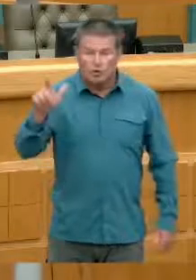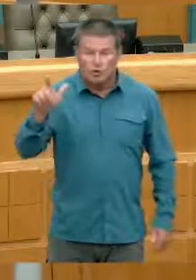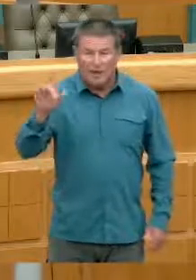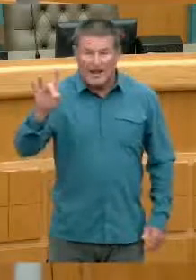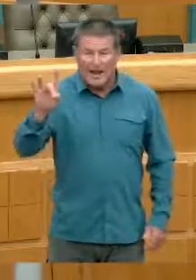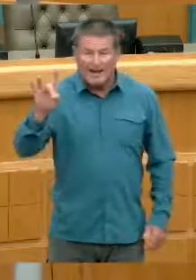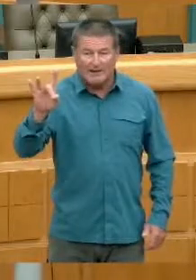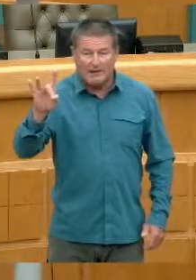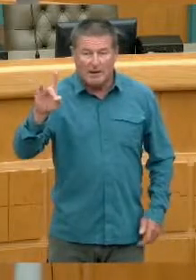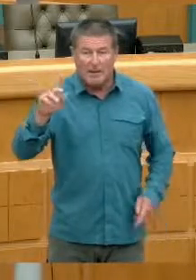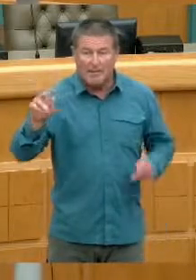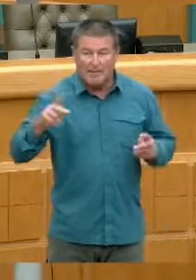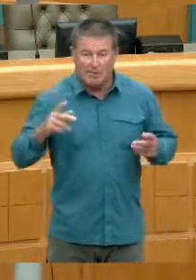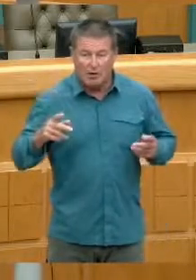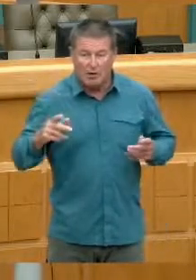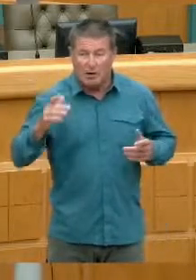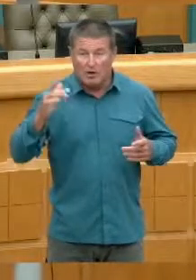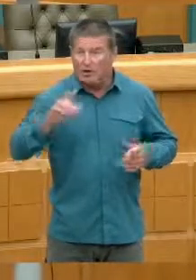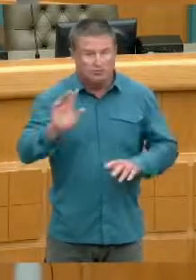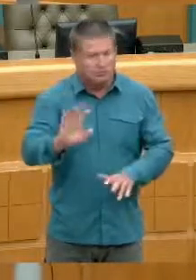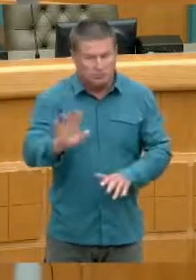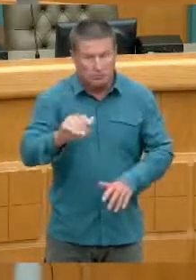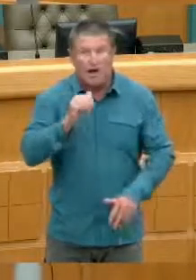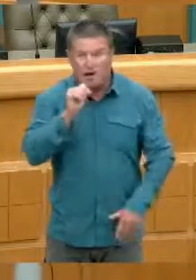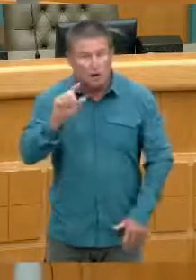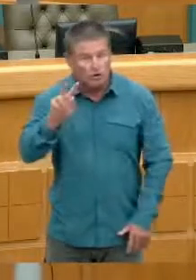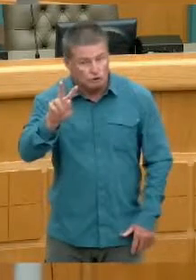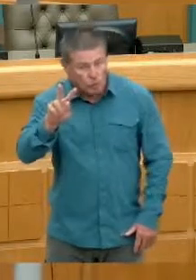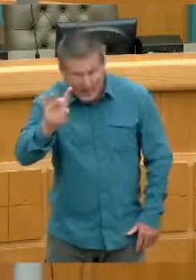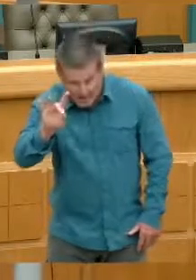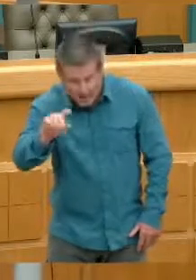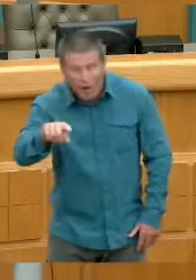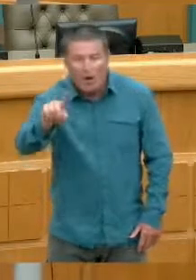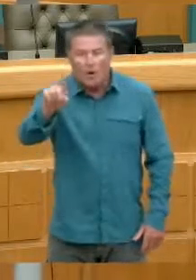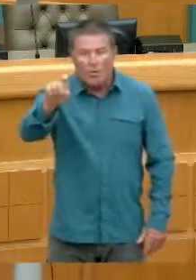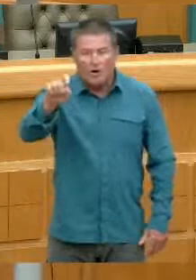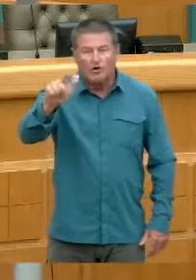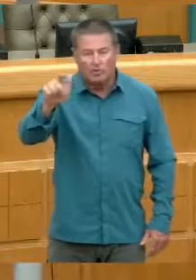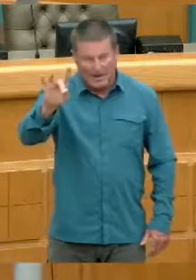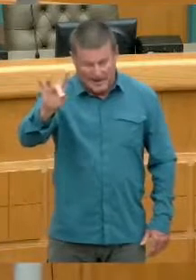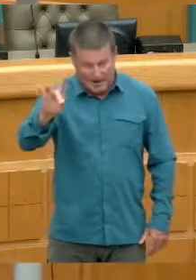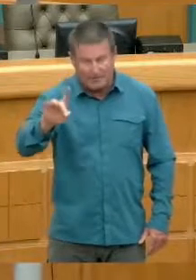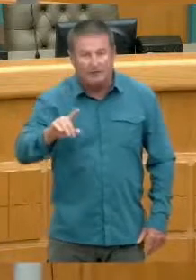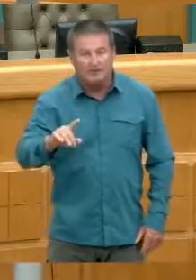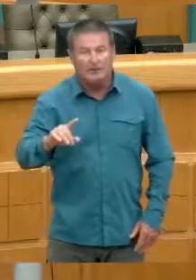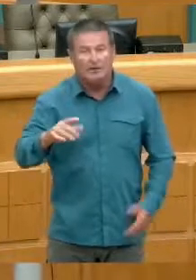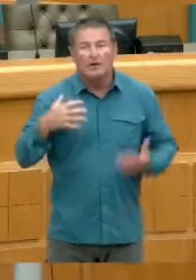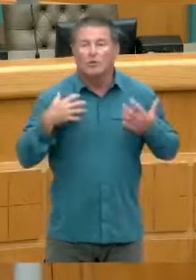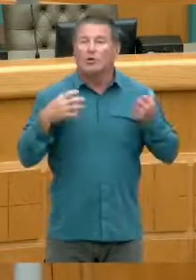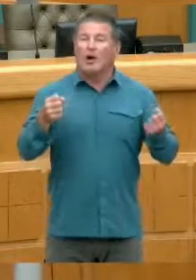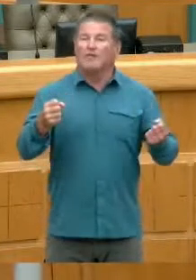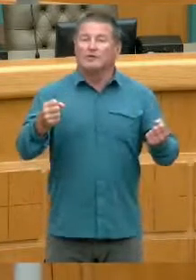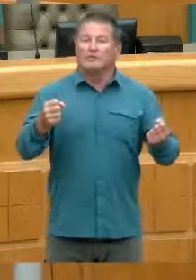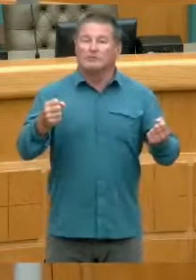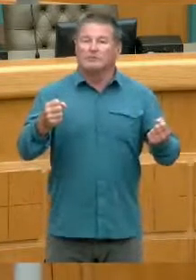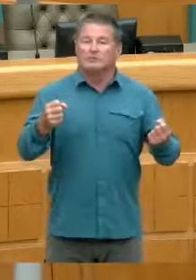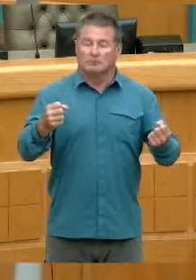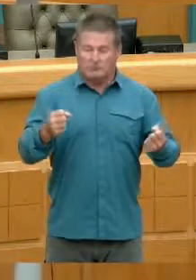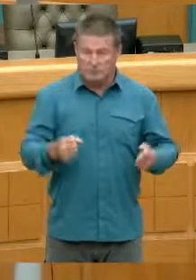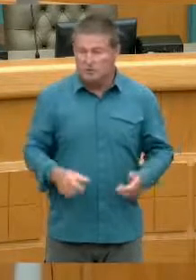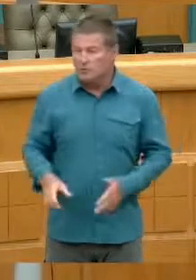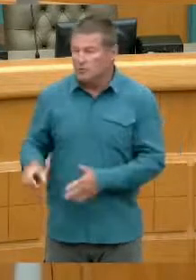here. 128, I'm sorry. 128, that number kind of wrapped around, but 128 have recovered, and